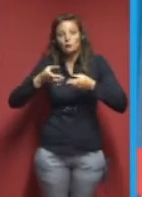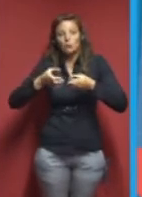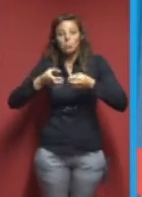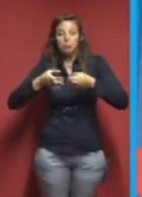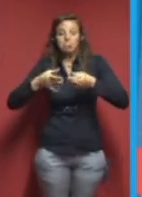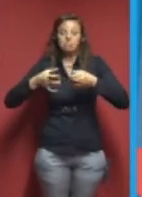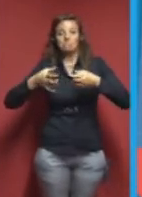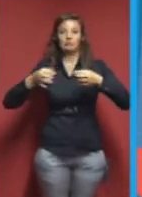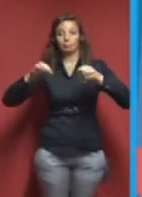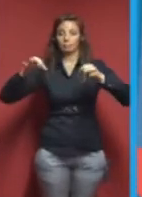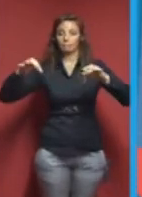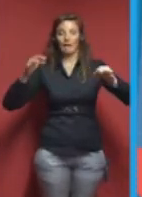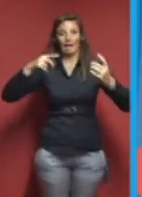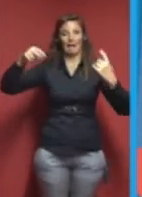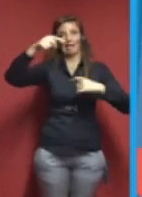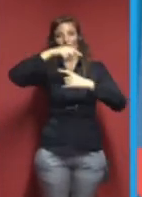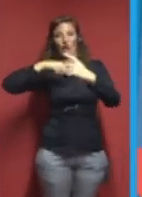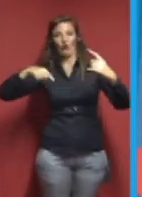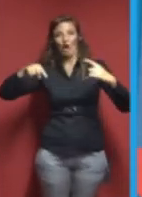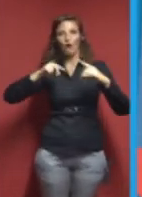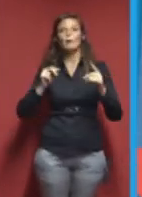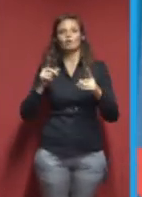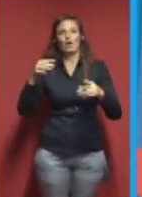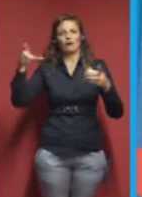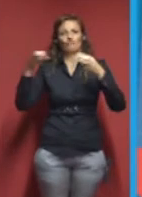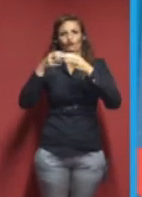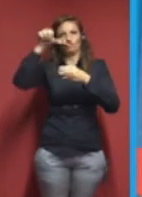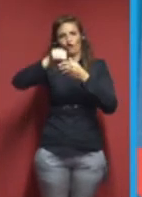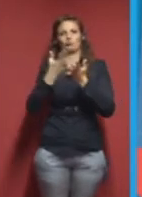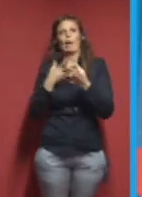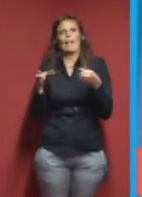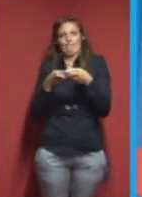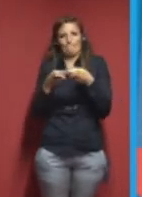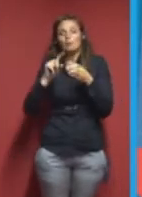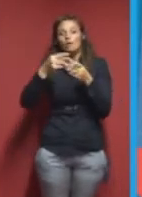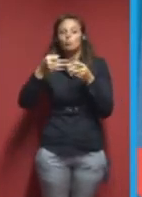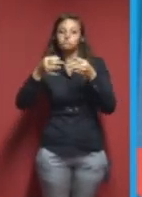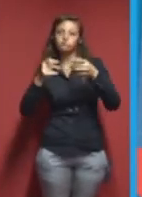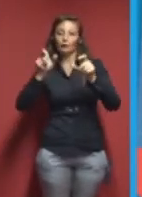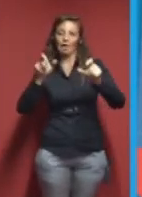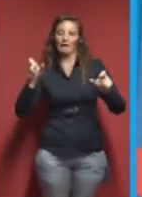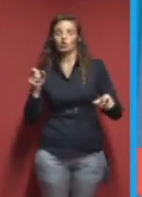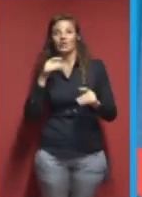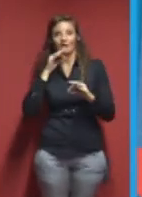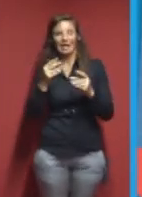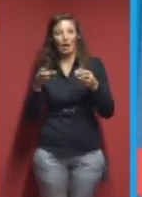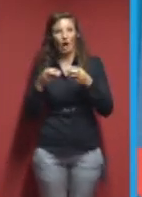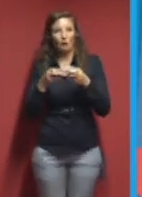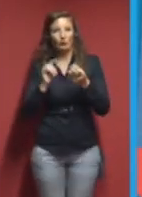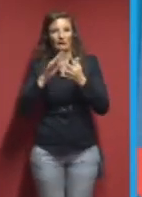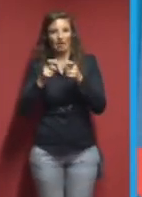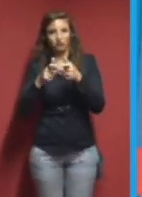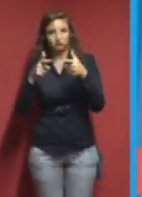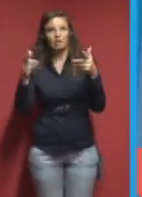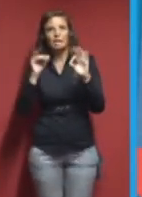new people every time join the community. So the community is still growing. And if you see in the center, you see that you have different colors. That means you